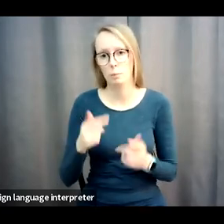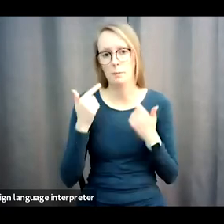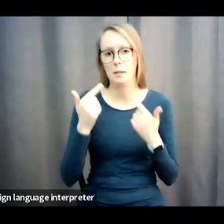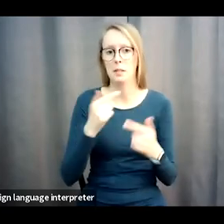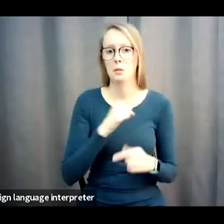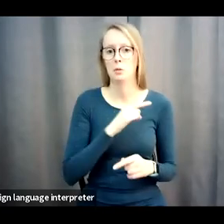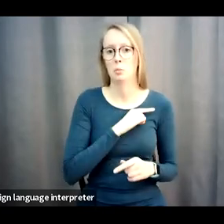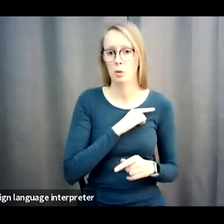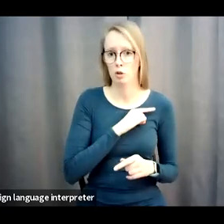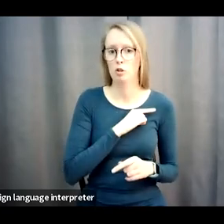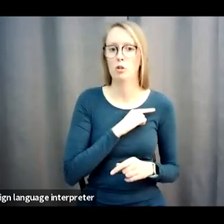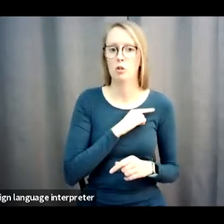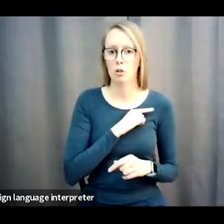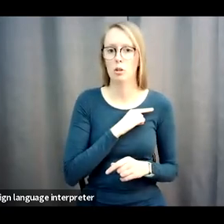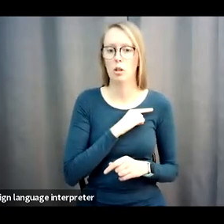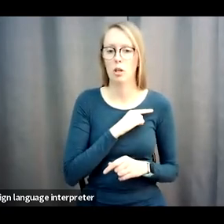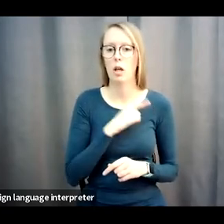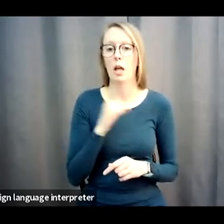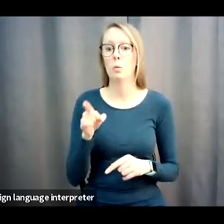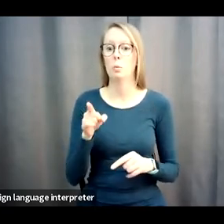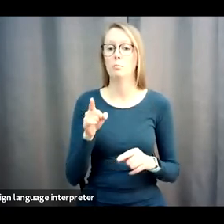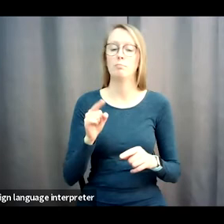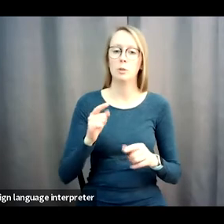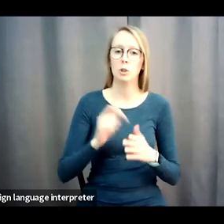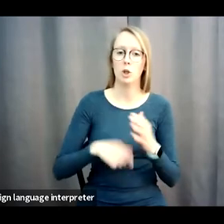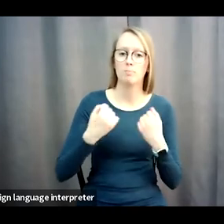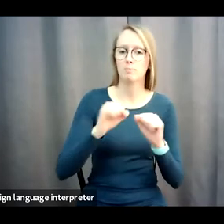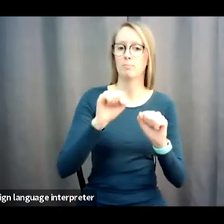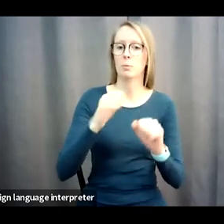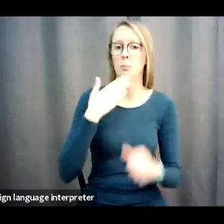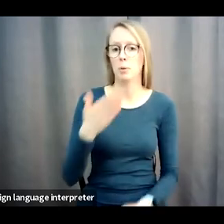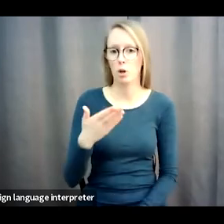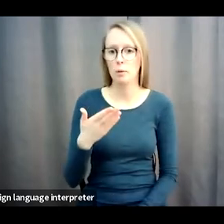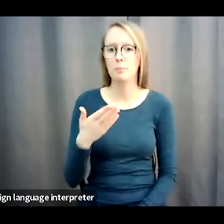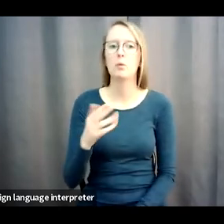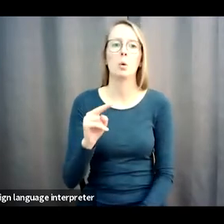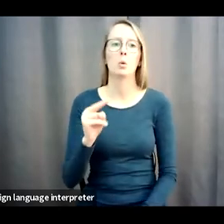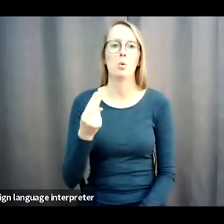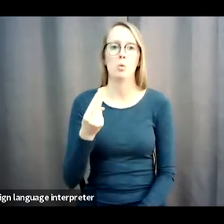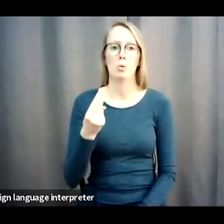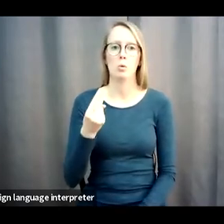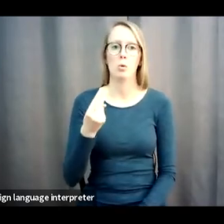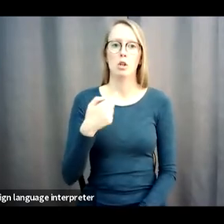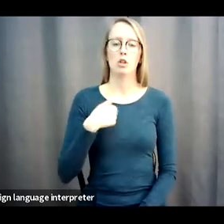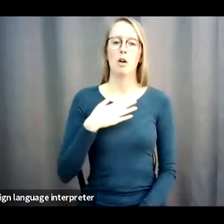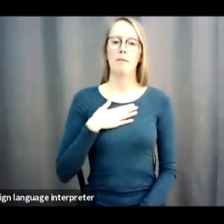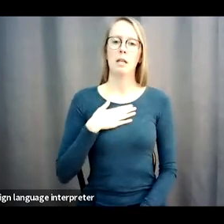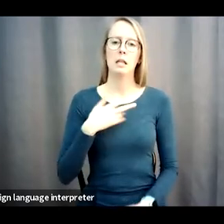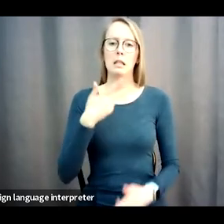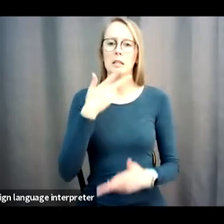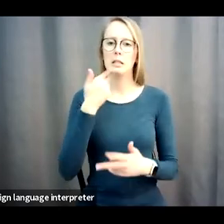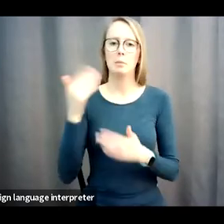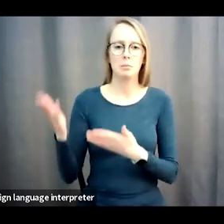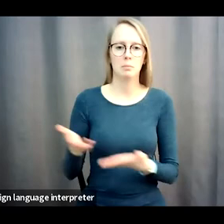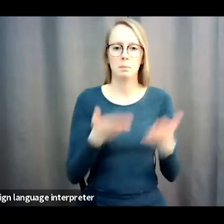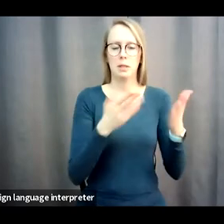much for getting us off to a good start. And I would like to quickly now move to the